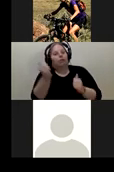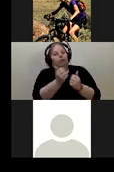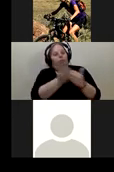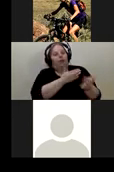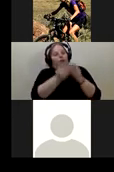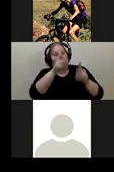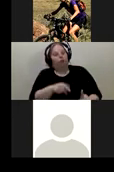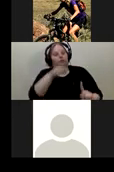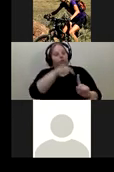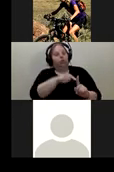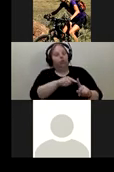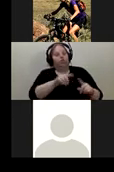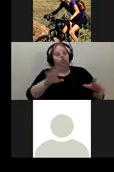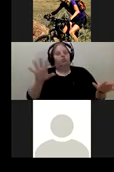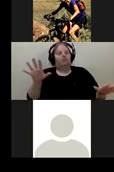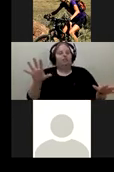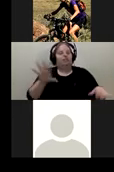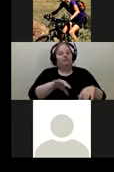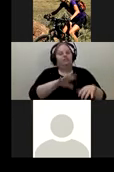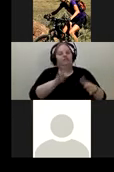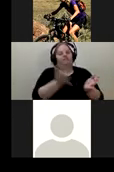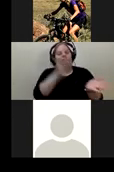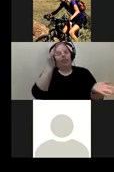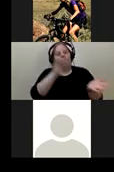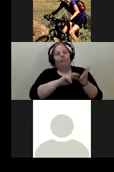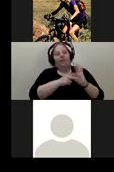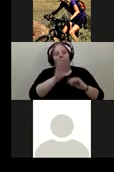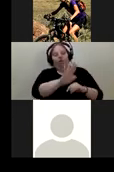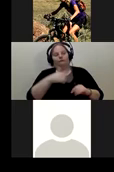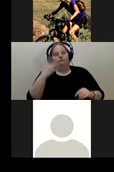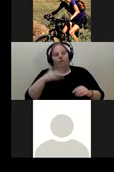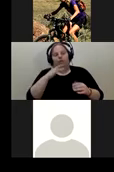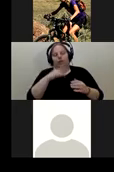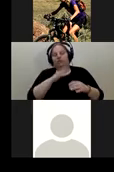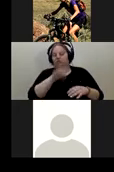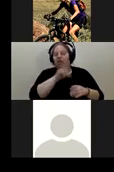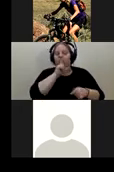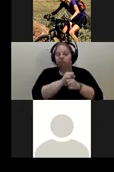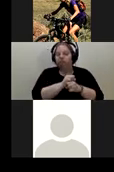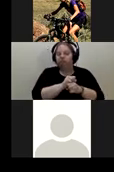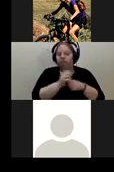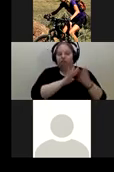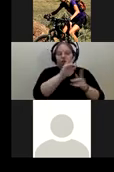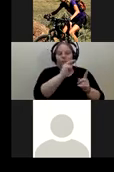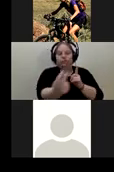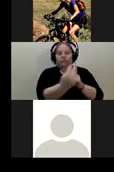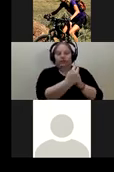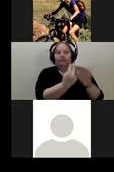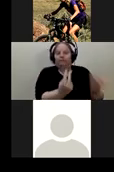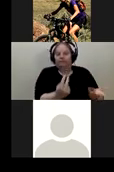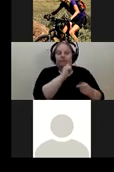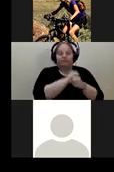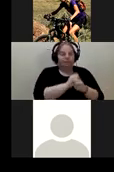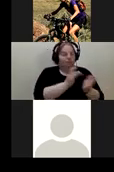you violated feels it is. Oh, that's such a good, yeah, that's a good one. It's their, whatever they're perceiving is that